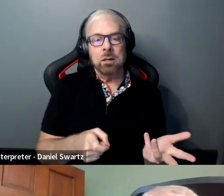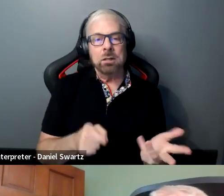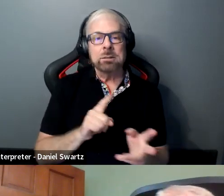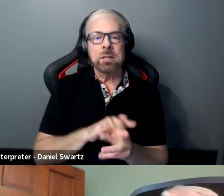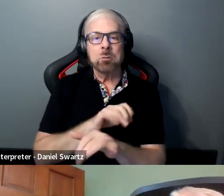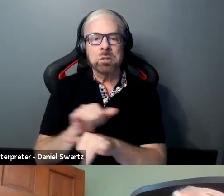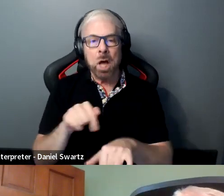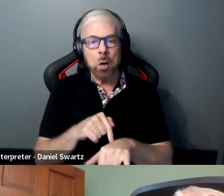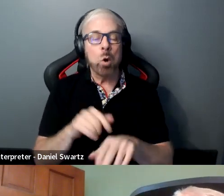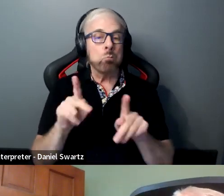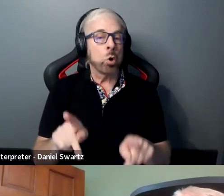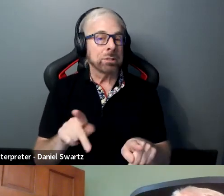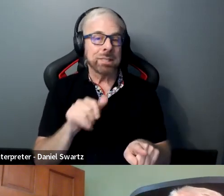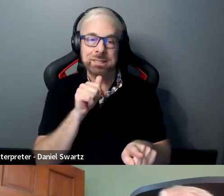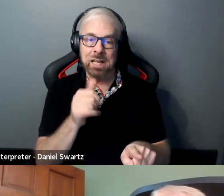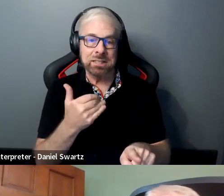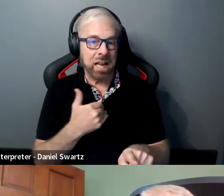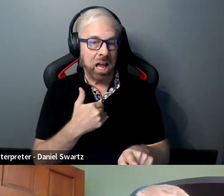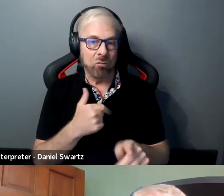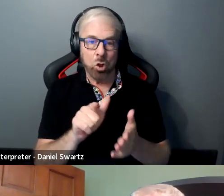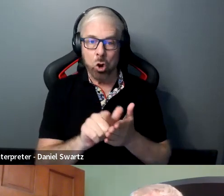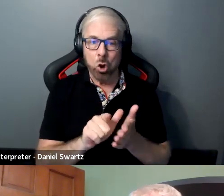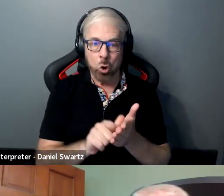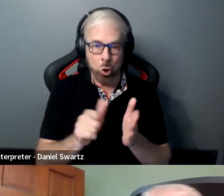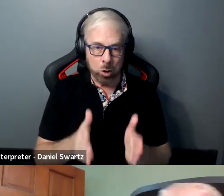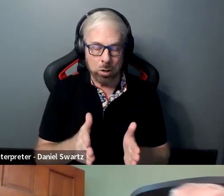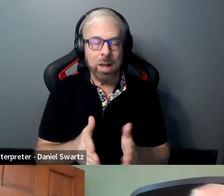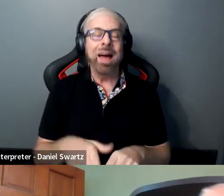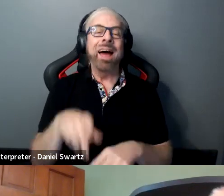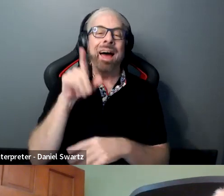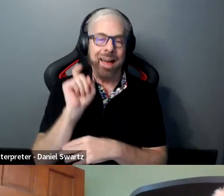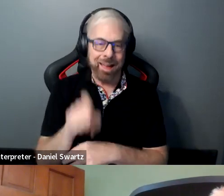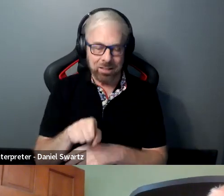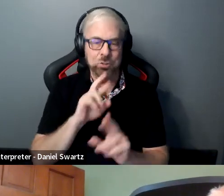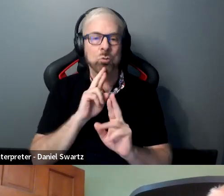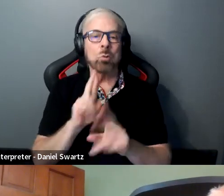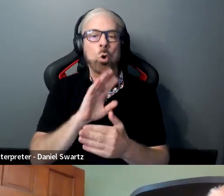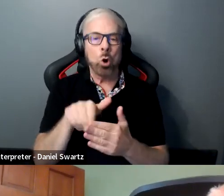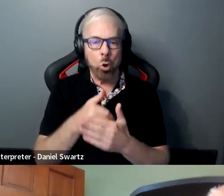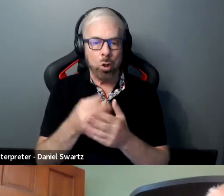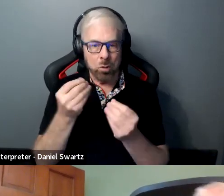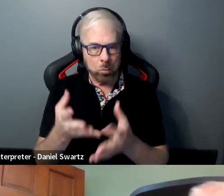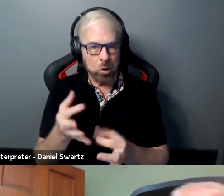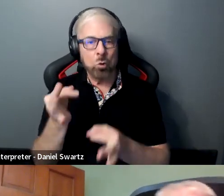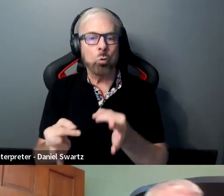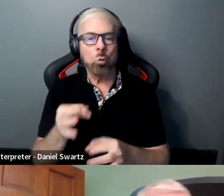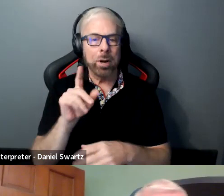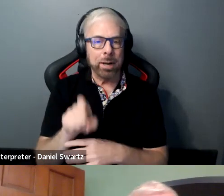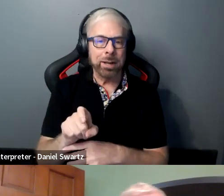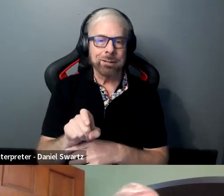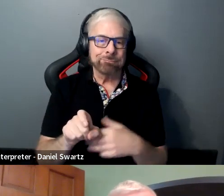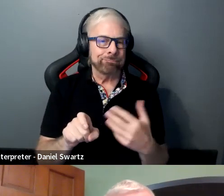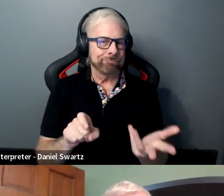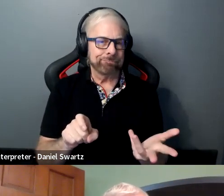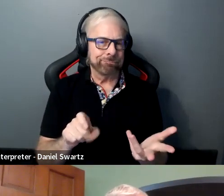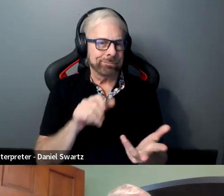person that's not represented by an attorney does have to report all the information the court needs. So that doesn't